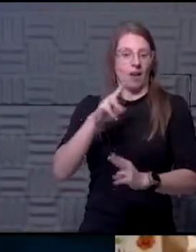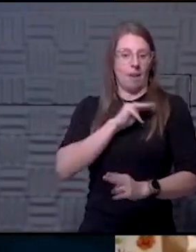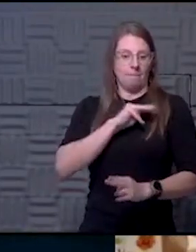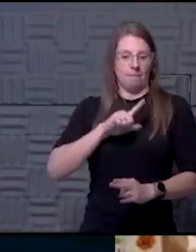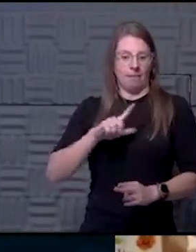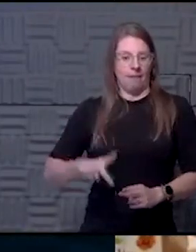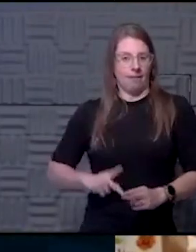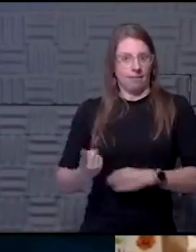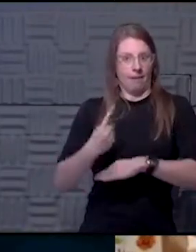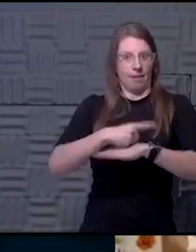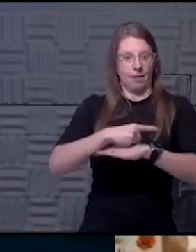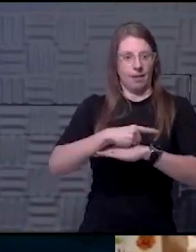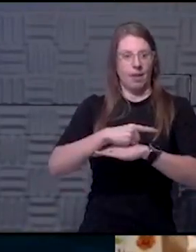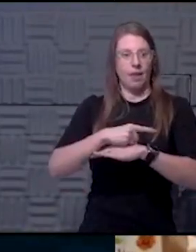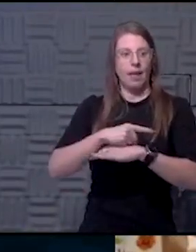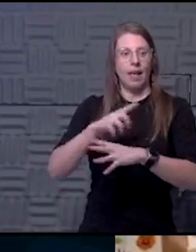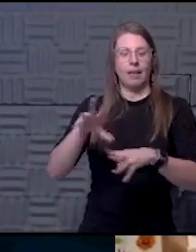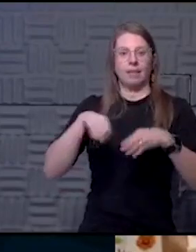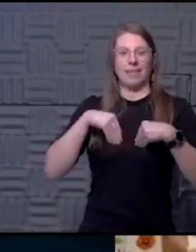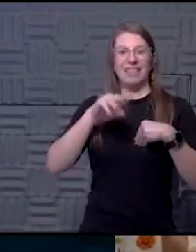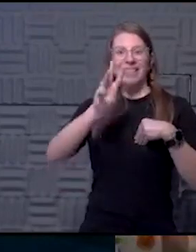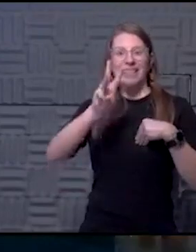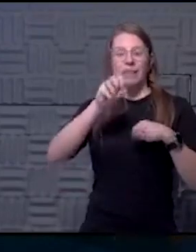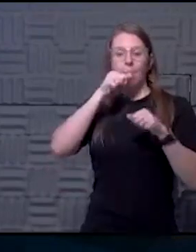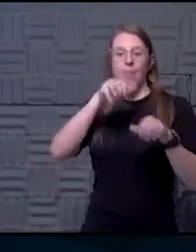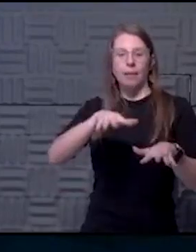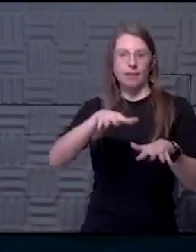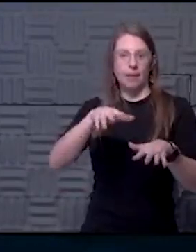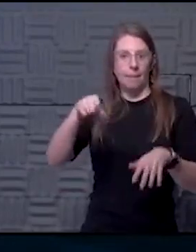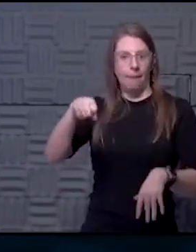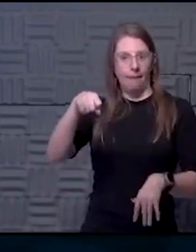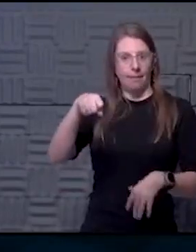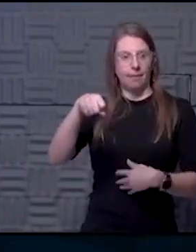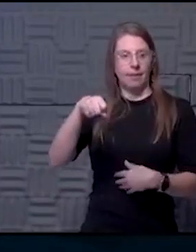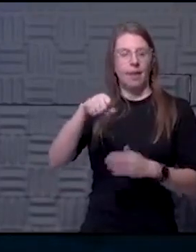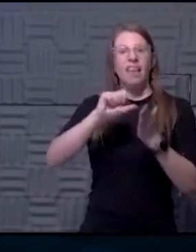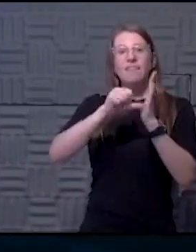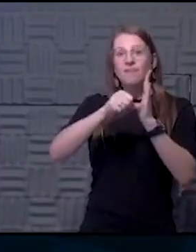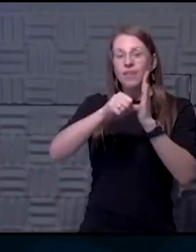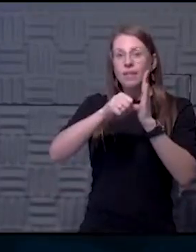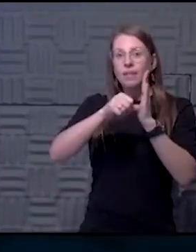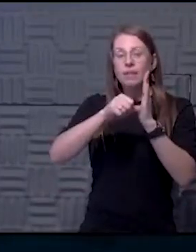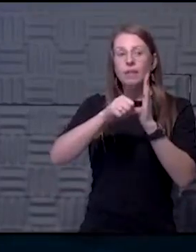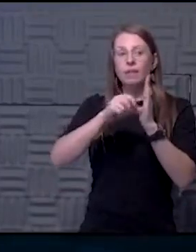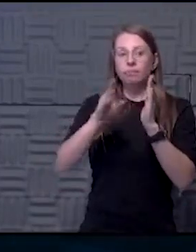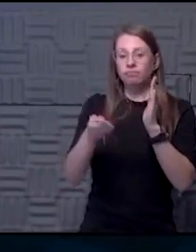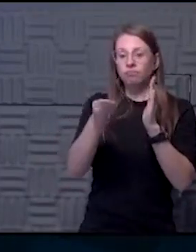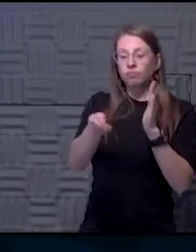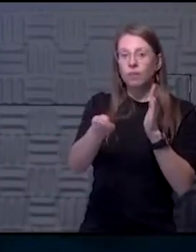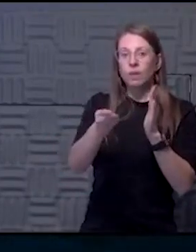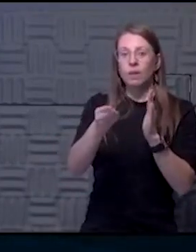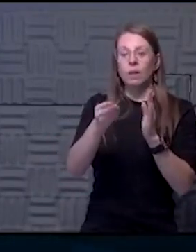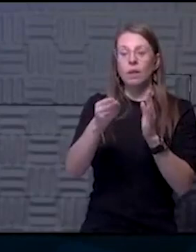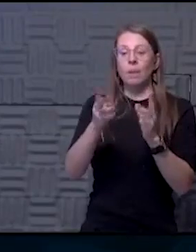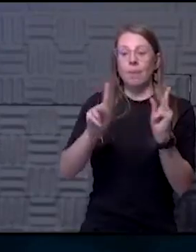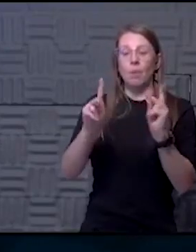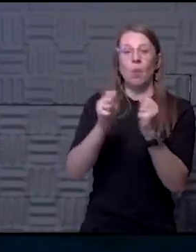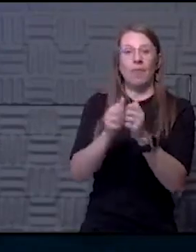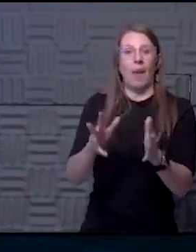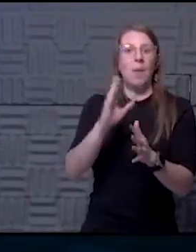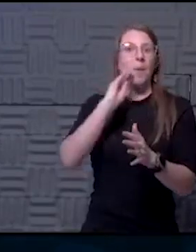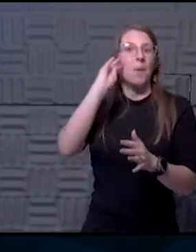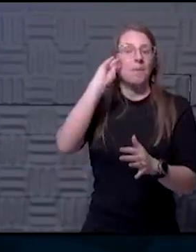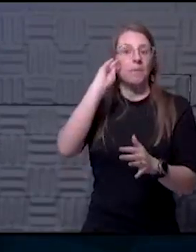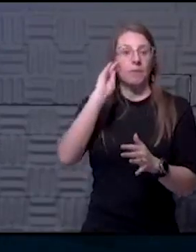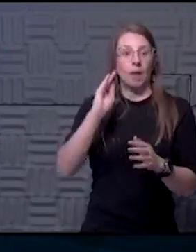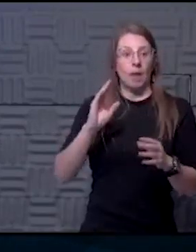by accepting 6 blessing bags to give to people in need, with an emphasis on giving to the homeless population. Employees